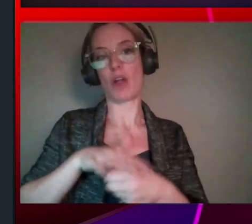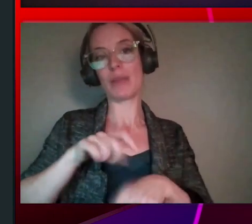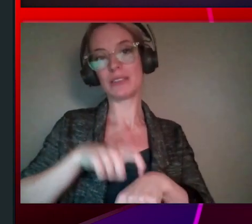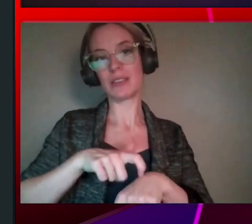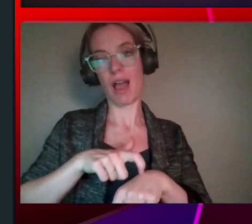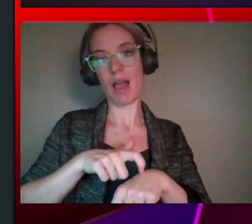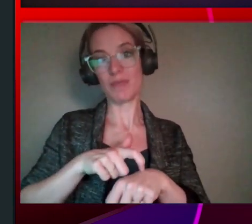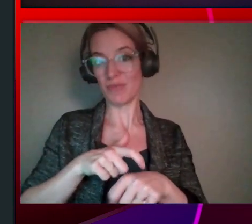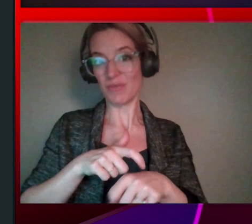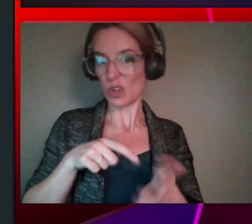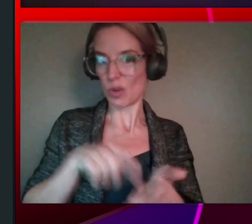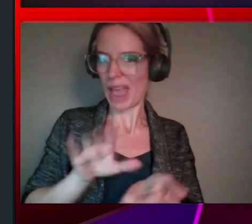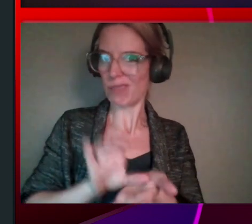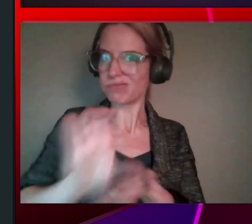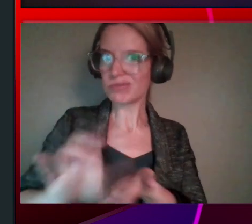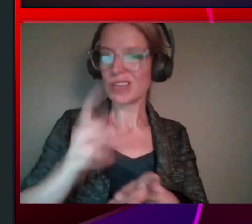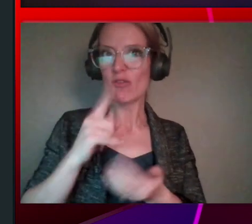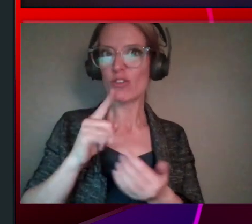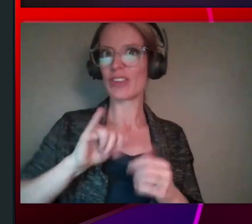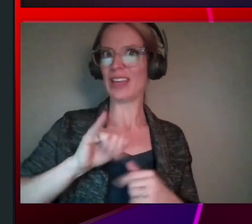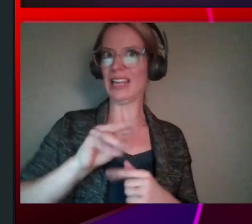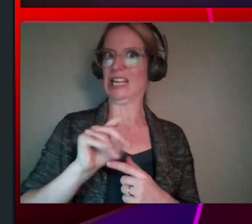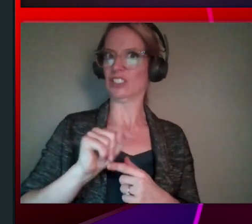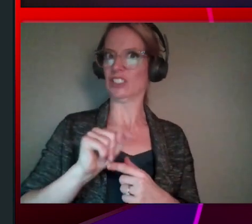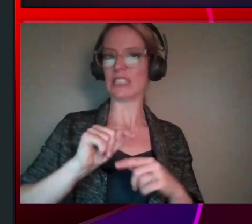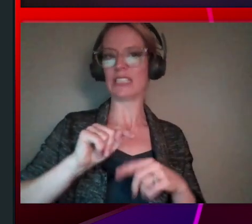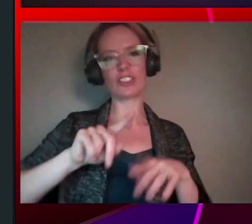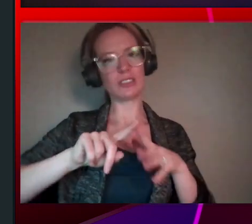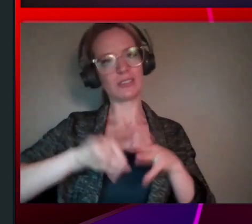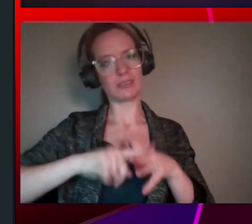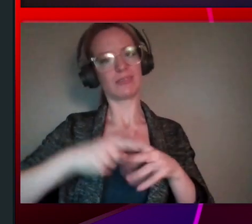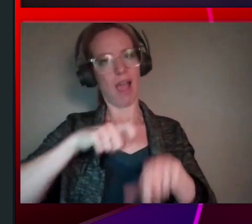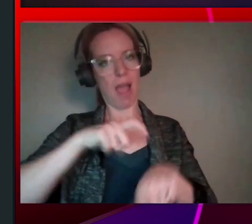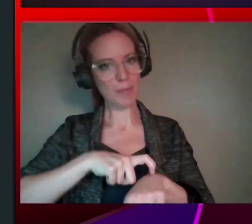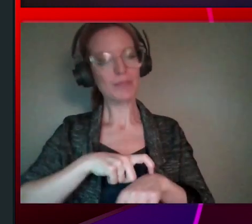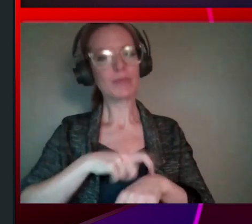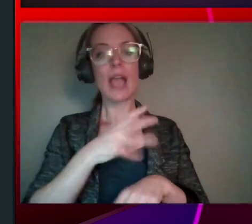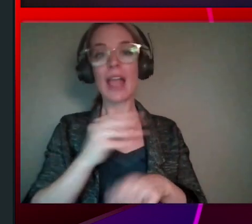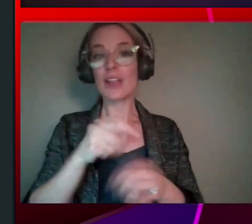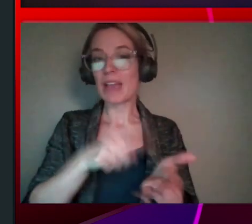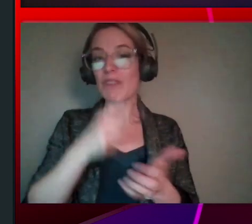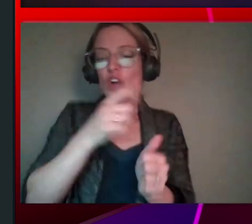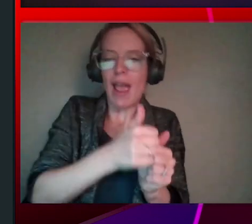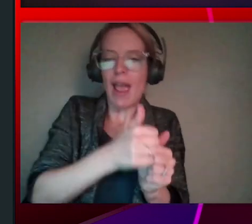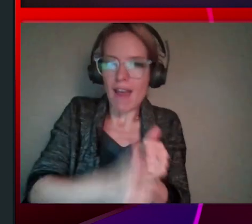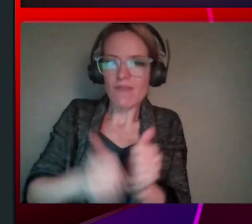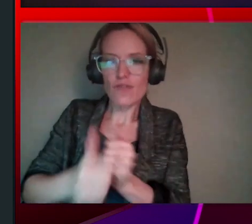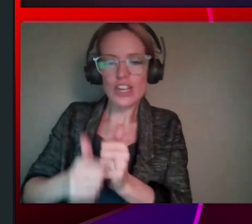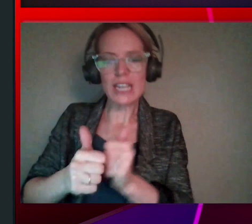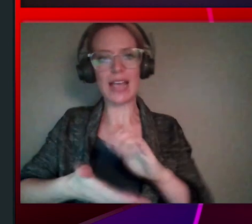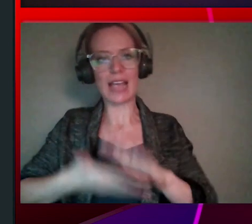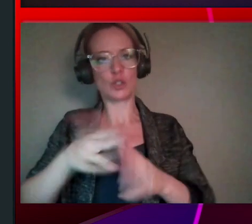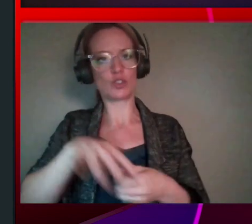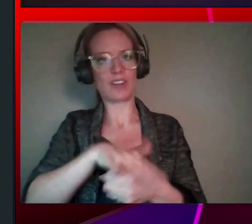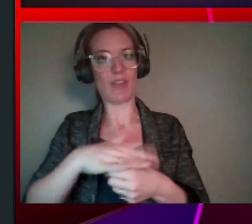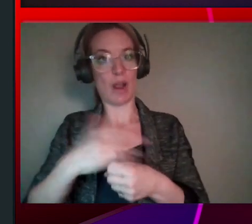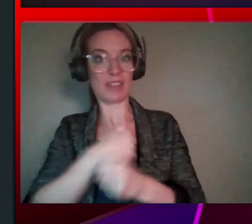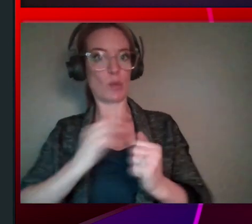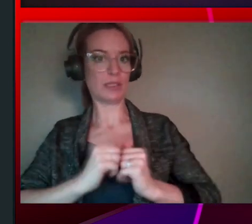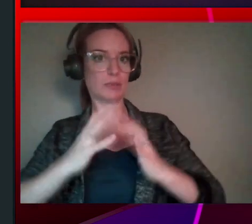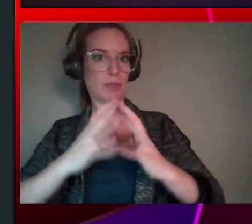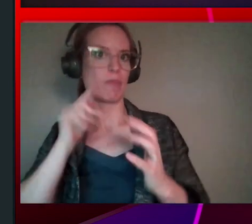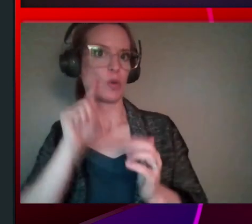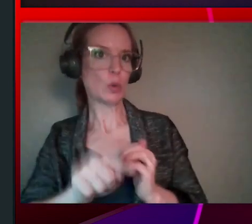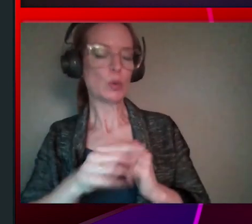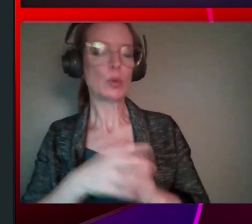initialization process. Right. And you're paying that on every single execution environment that we spin up on your behalf. Whereas in this case, every